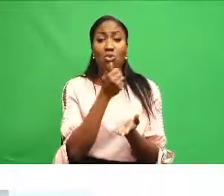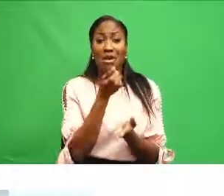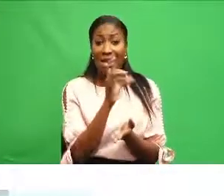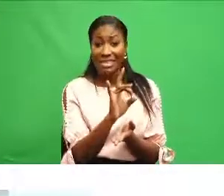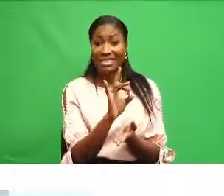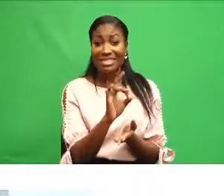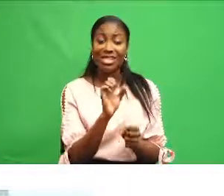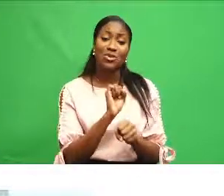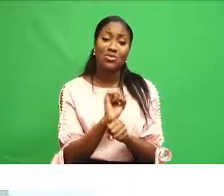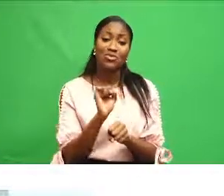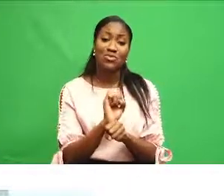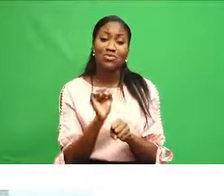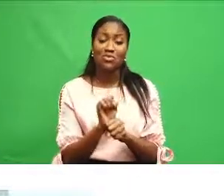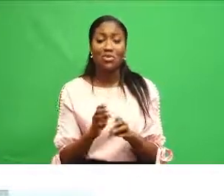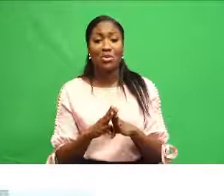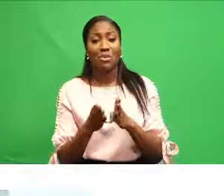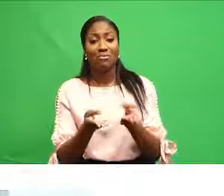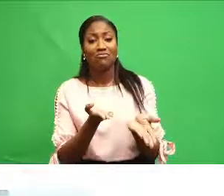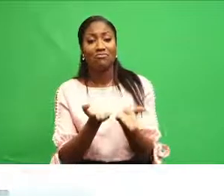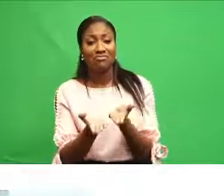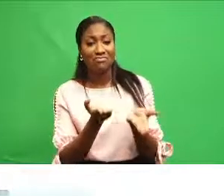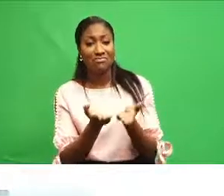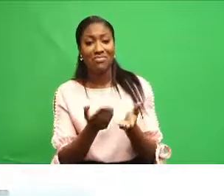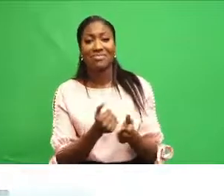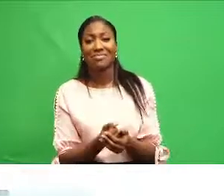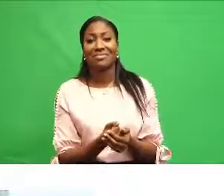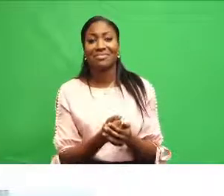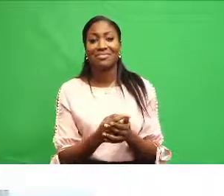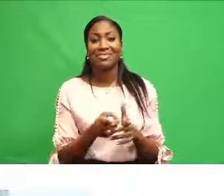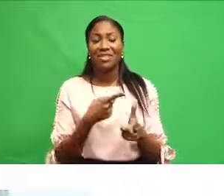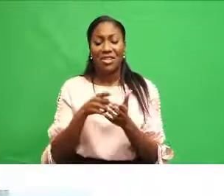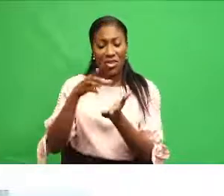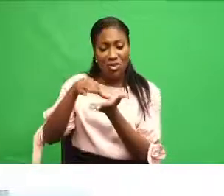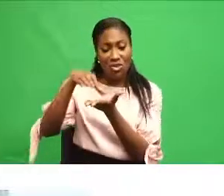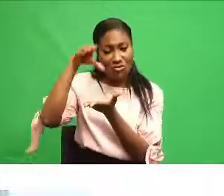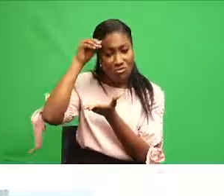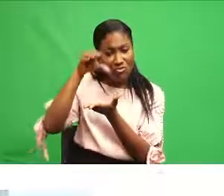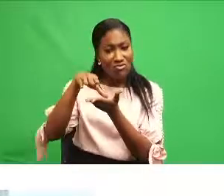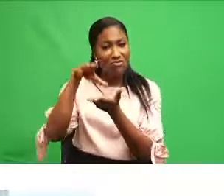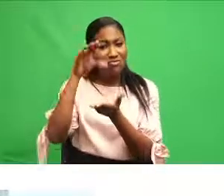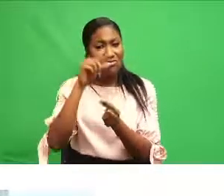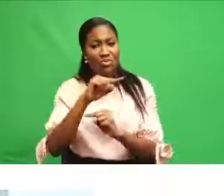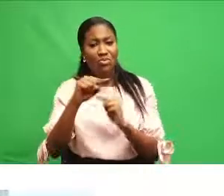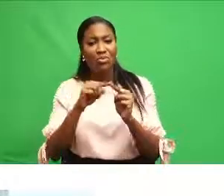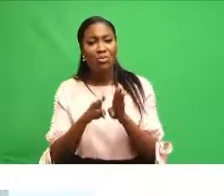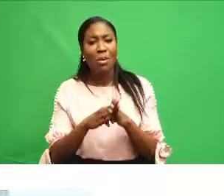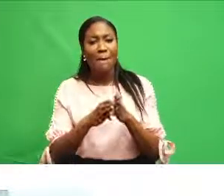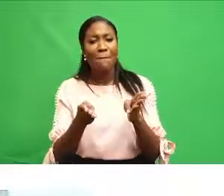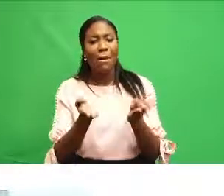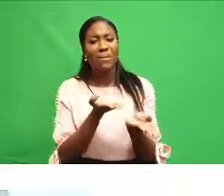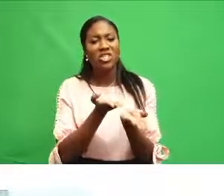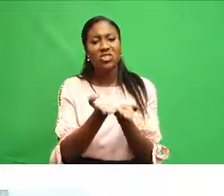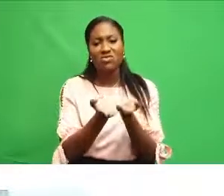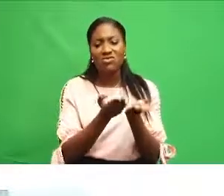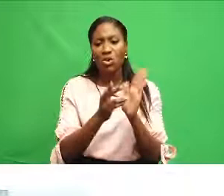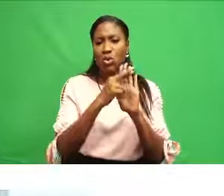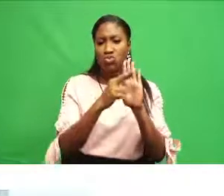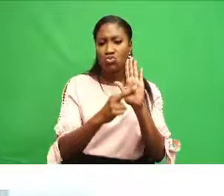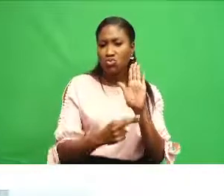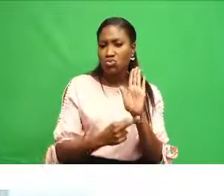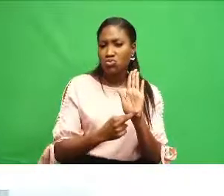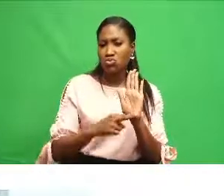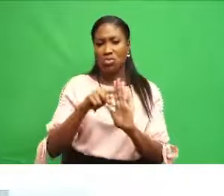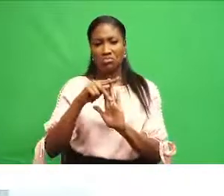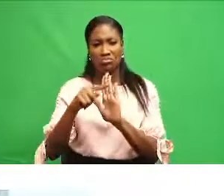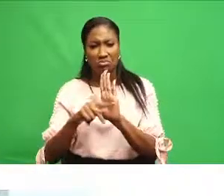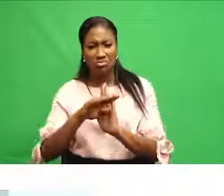Service Commission Department, where he acquired his general knowledge in public service employment procedures and protocols.